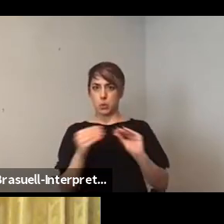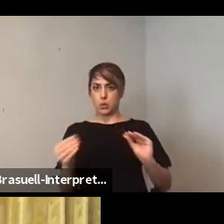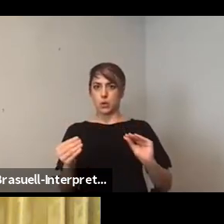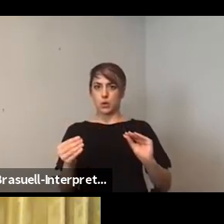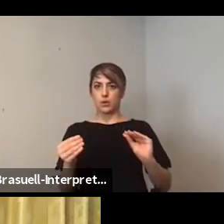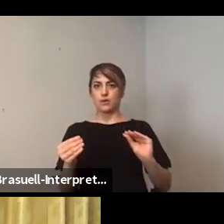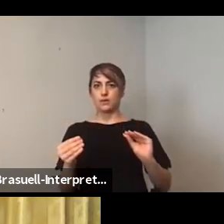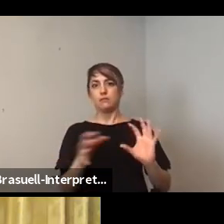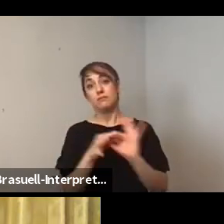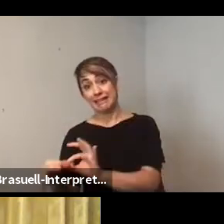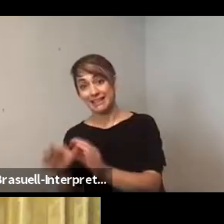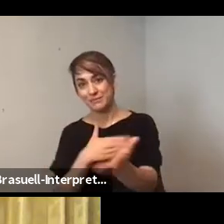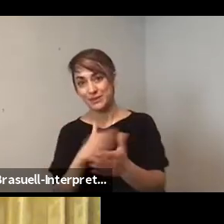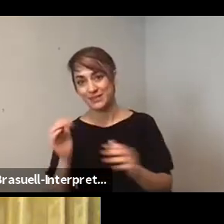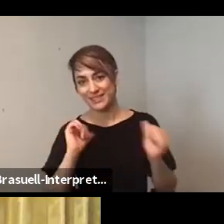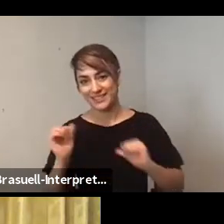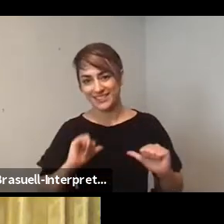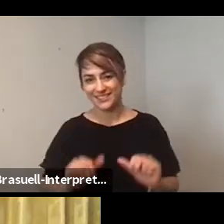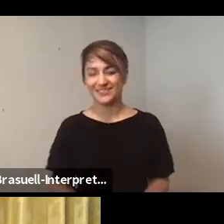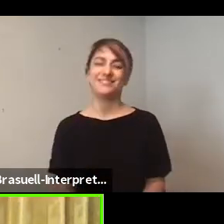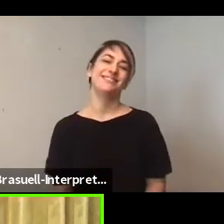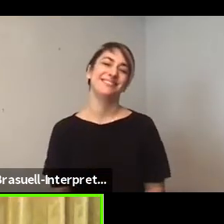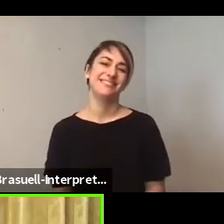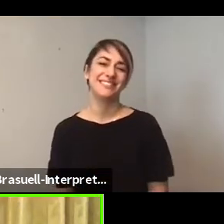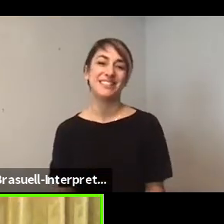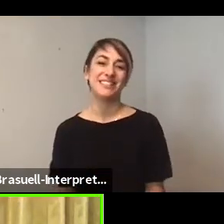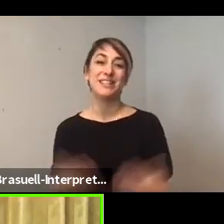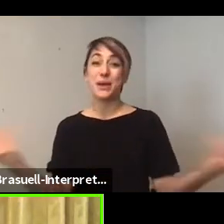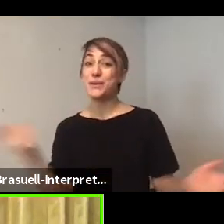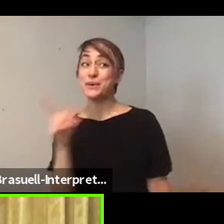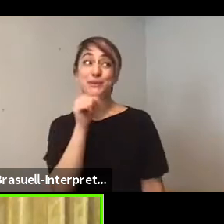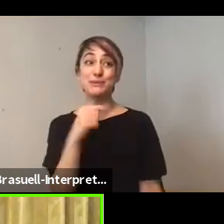Whoever hear us and want to join, opportunity.